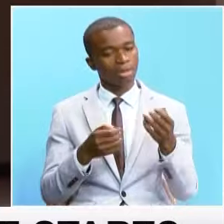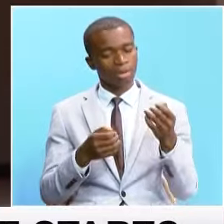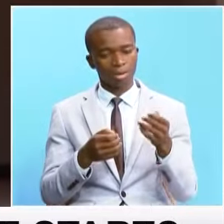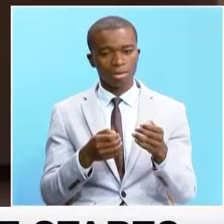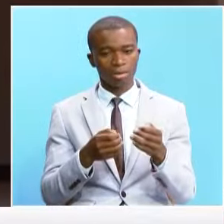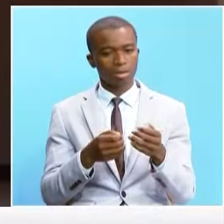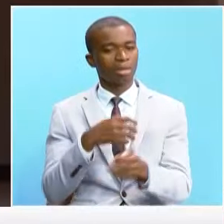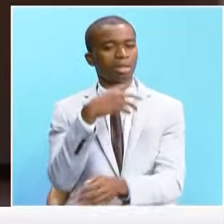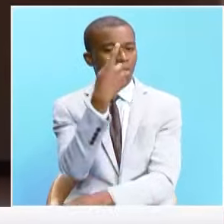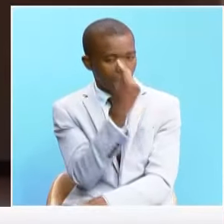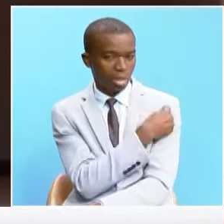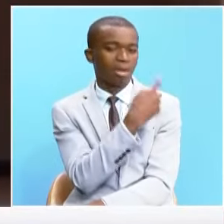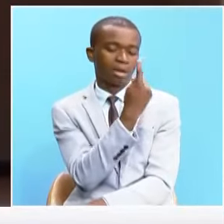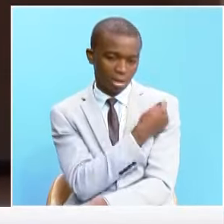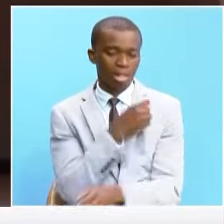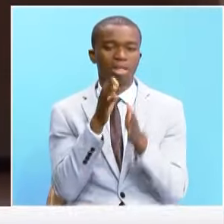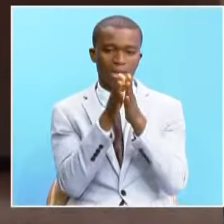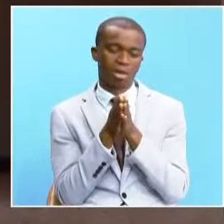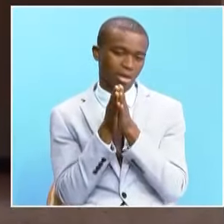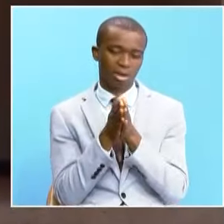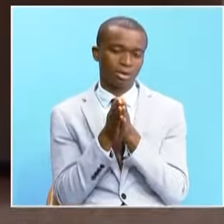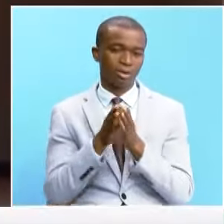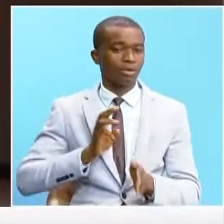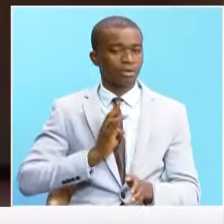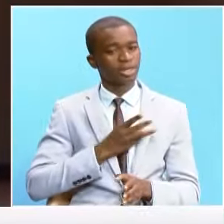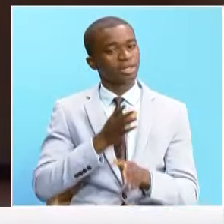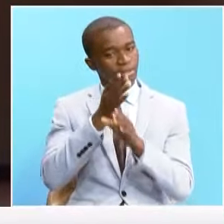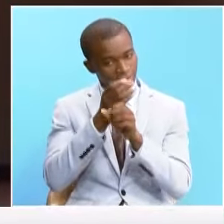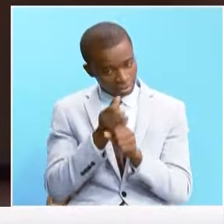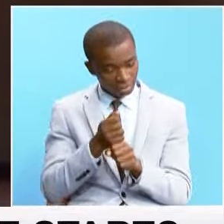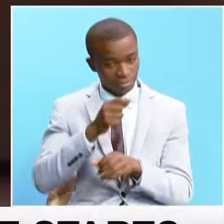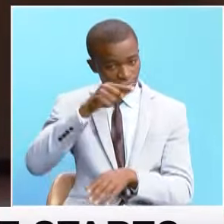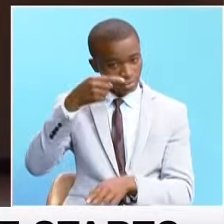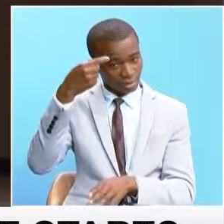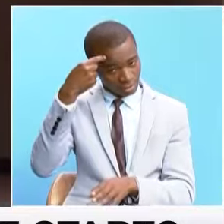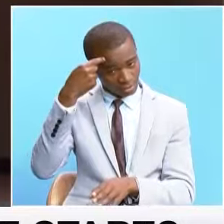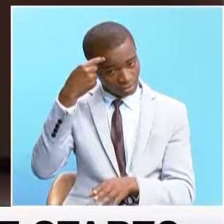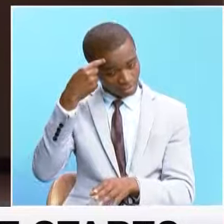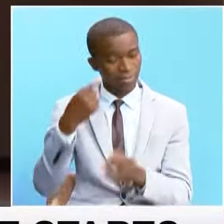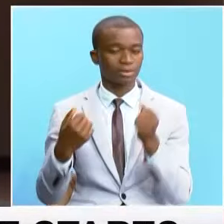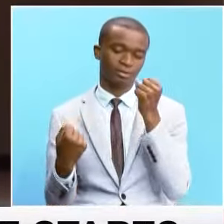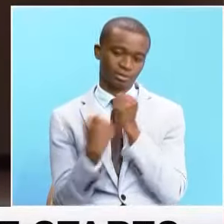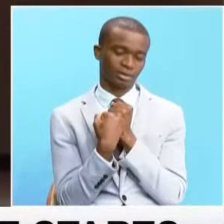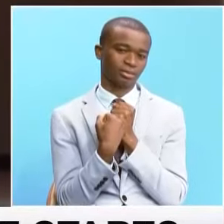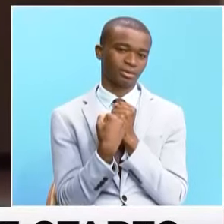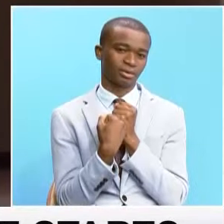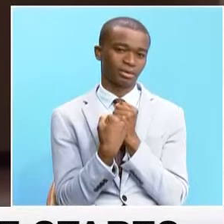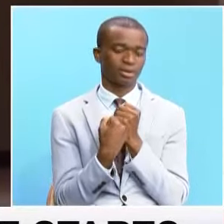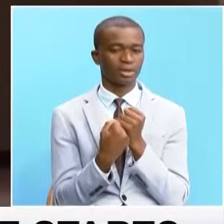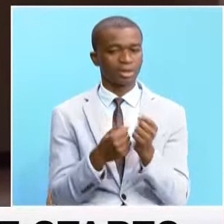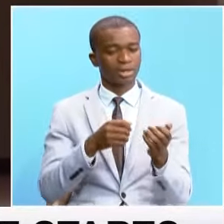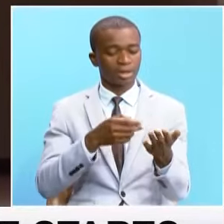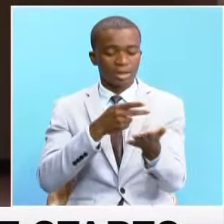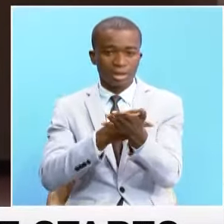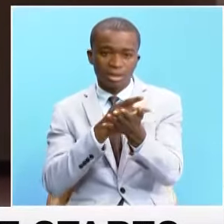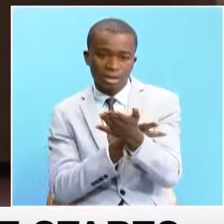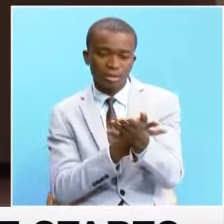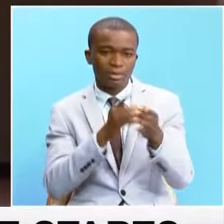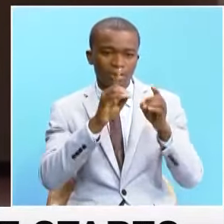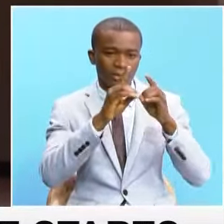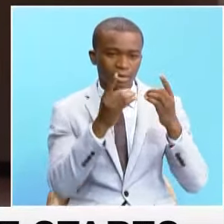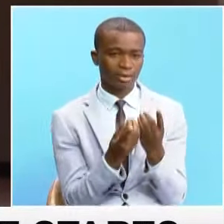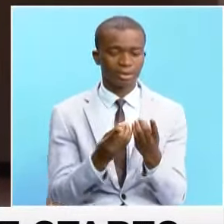from government, and we are doing vaccinations right now in Mungwi, Kasama, as well as